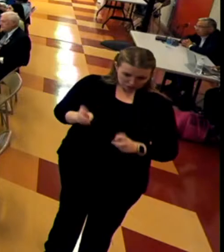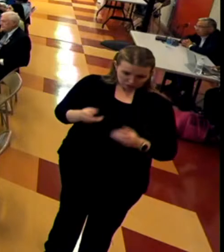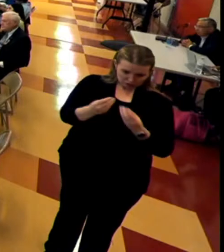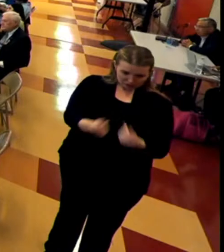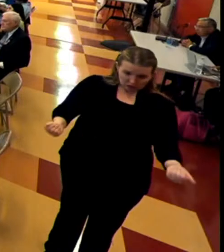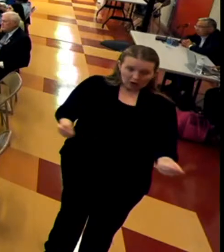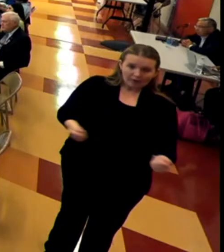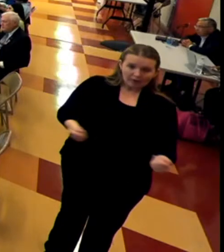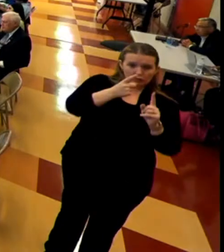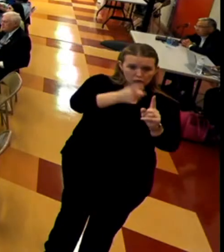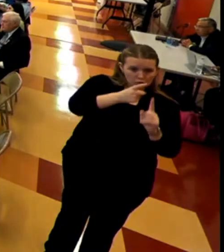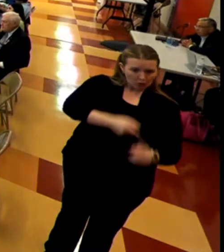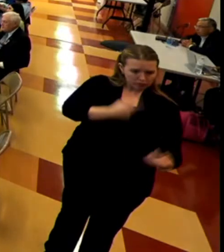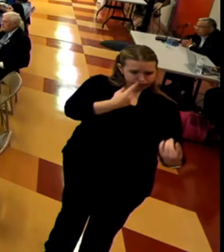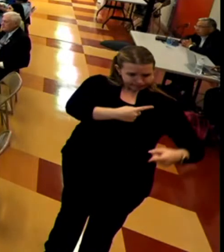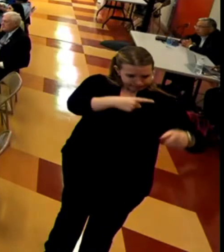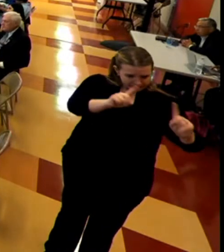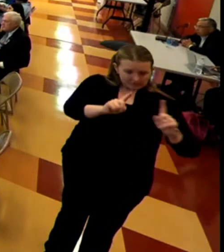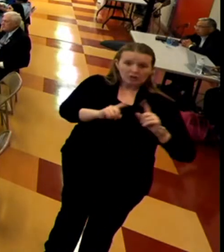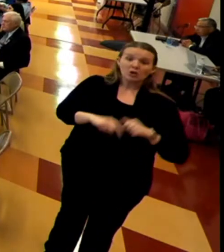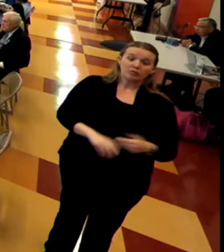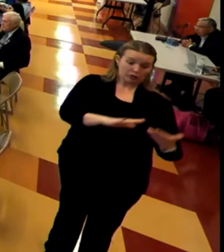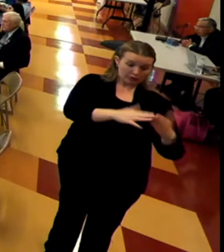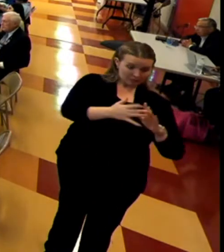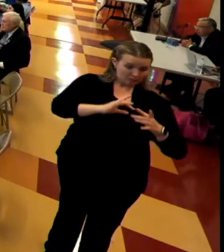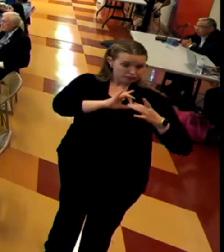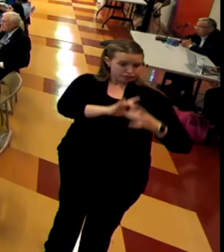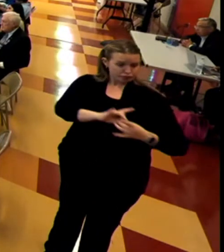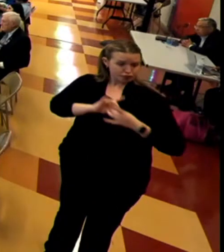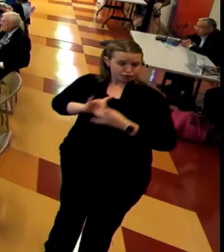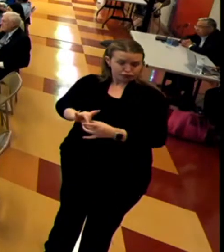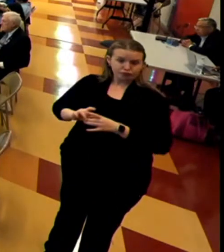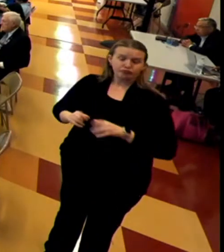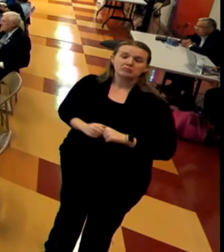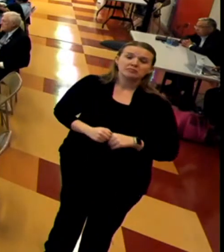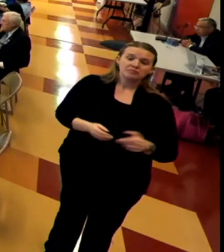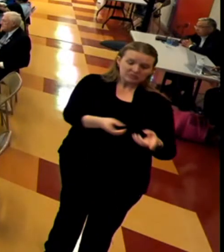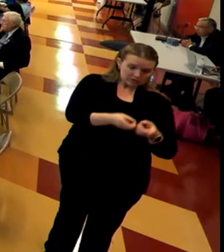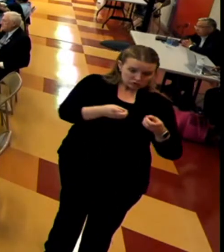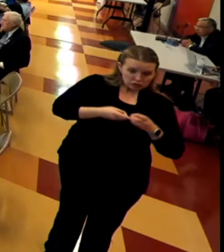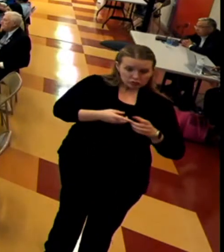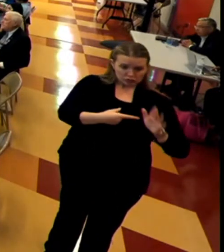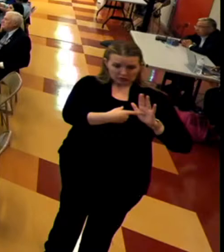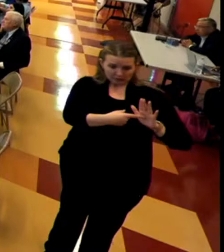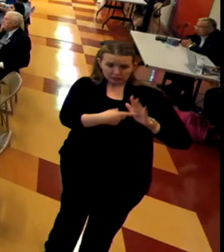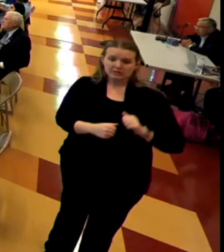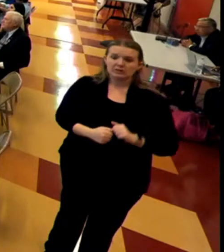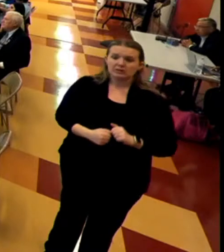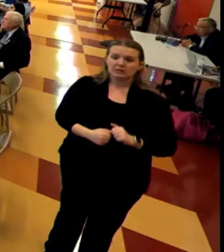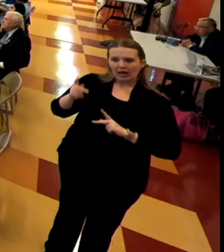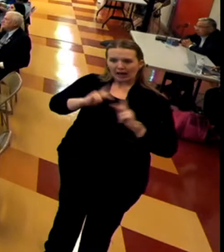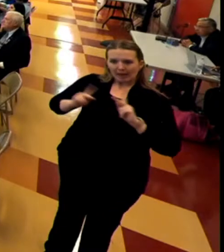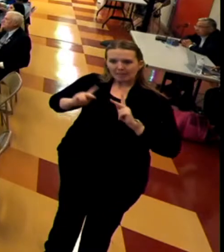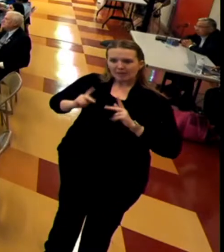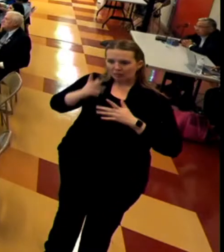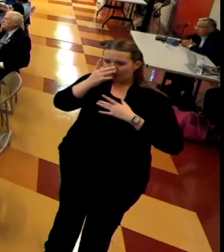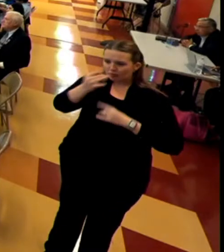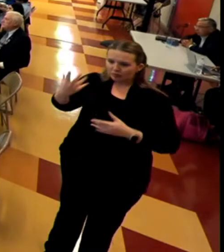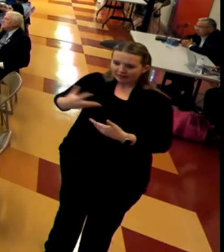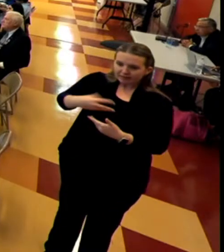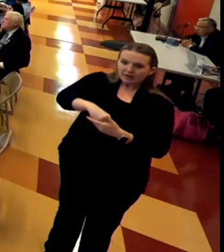have developed relationships with our community, district representatives, and stakeholders in our current